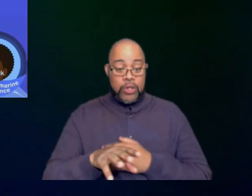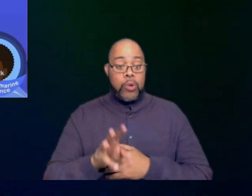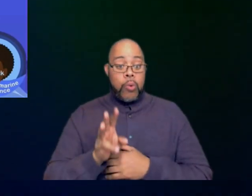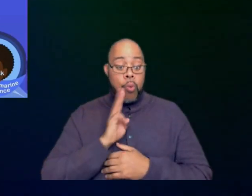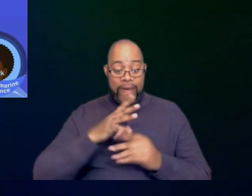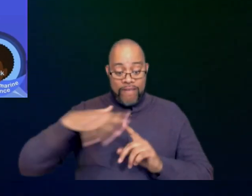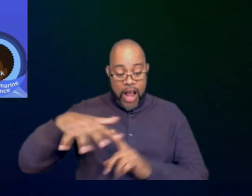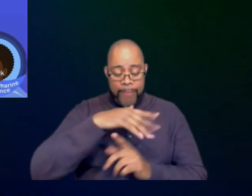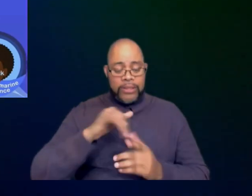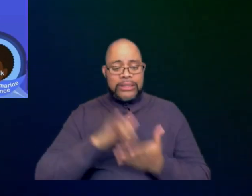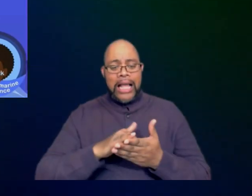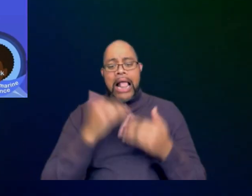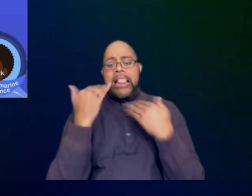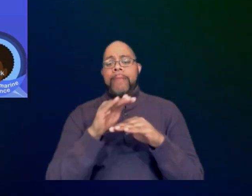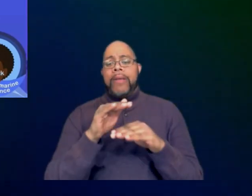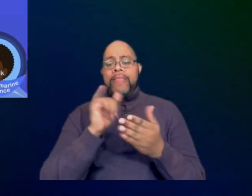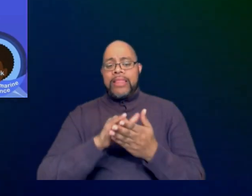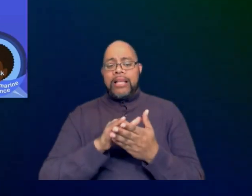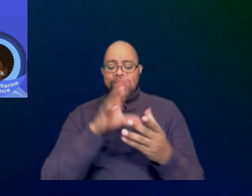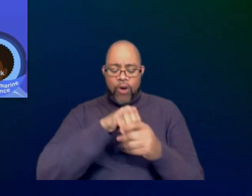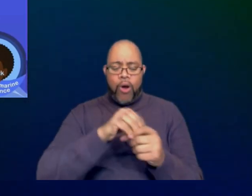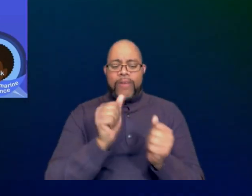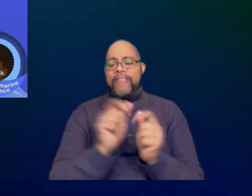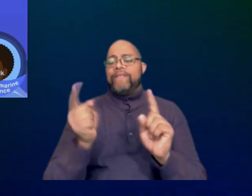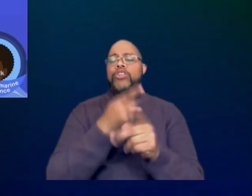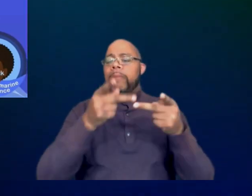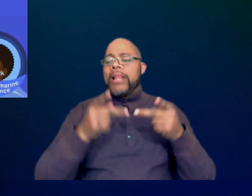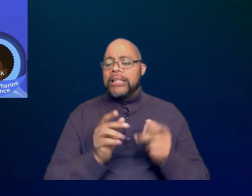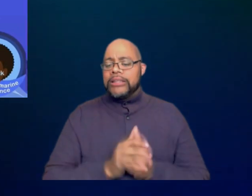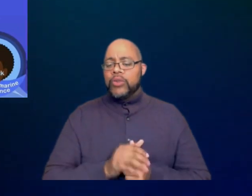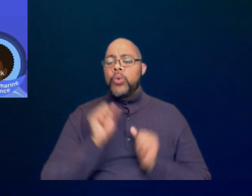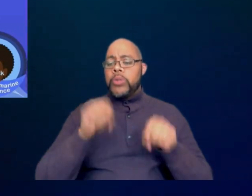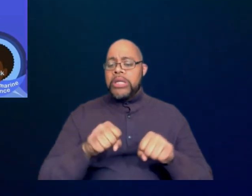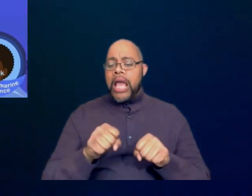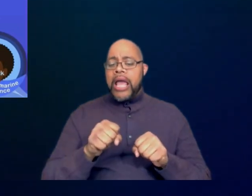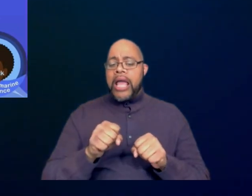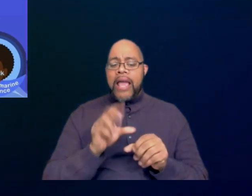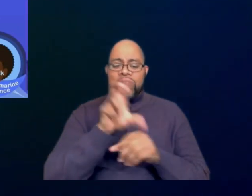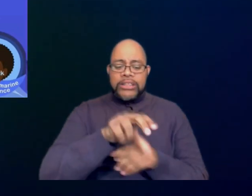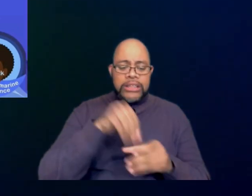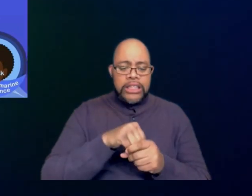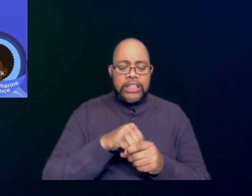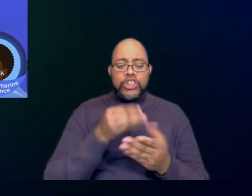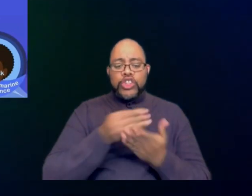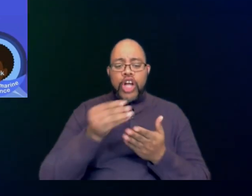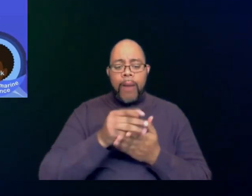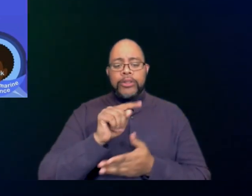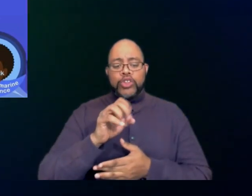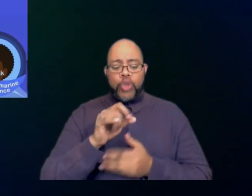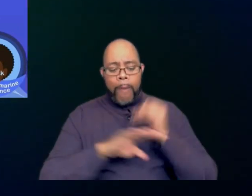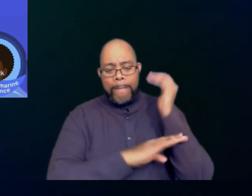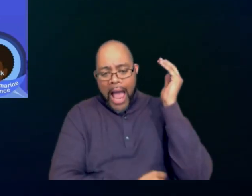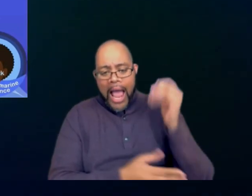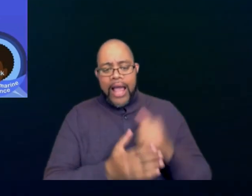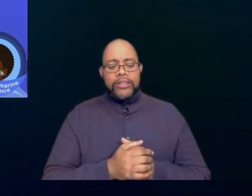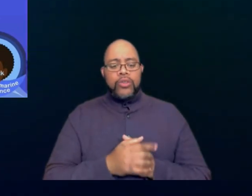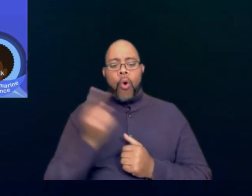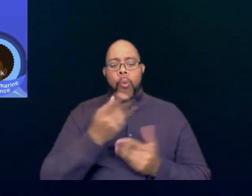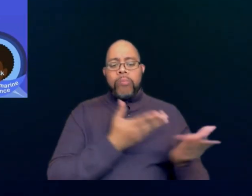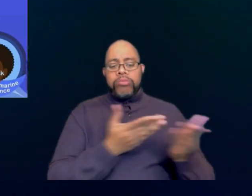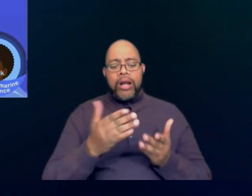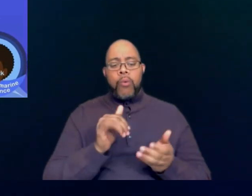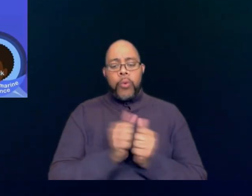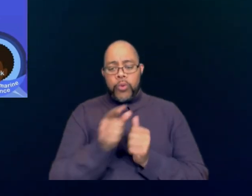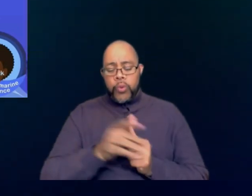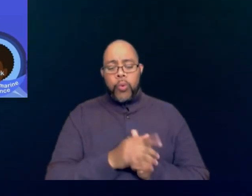its way into our environment is to limit its presence in the first place. You can invest in a shopper's tote or a tote bag to